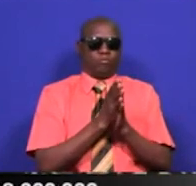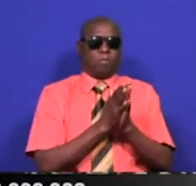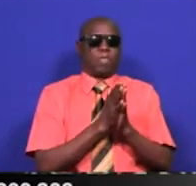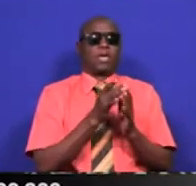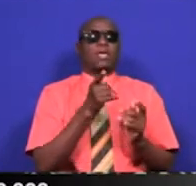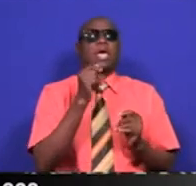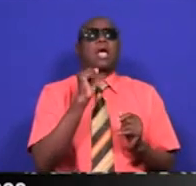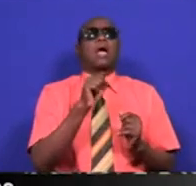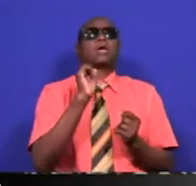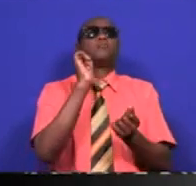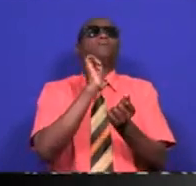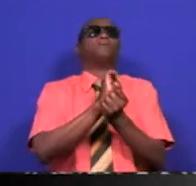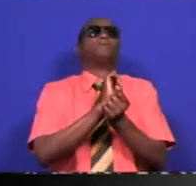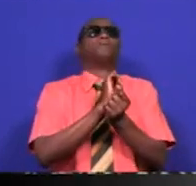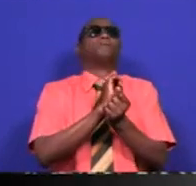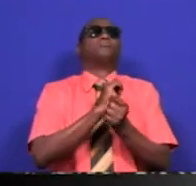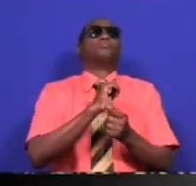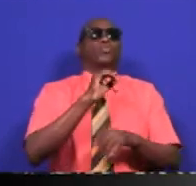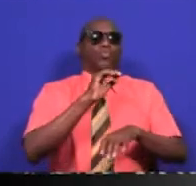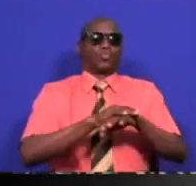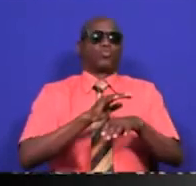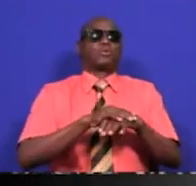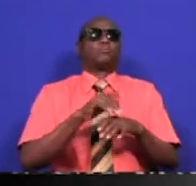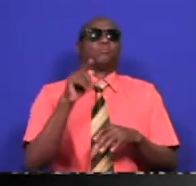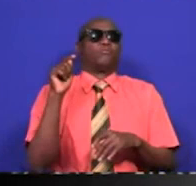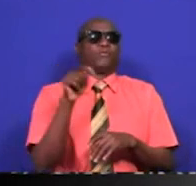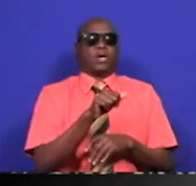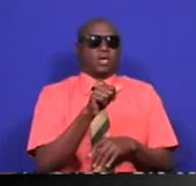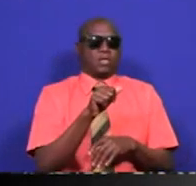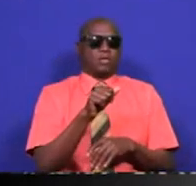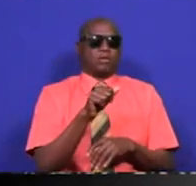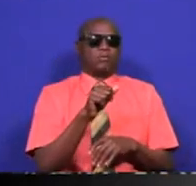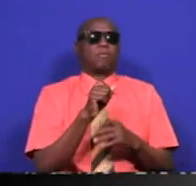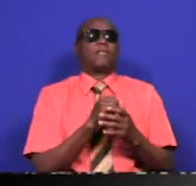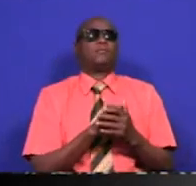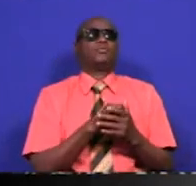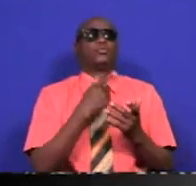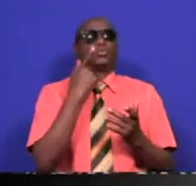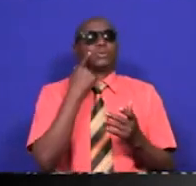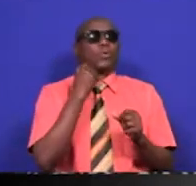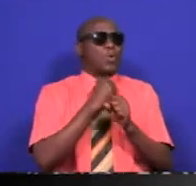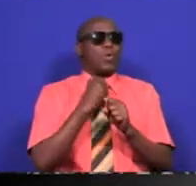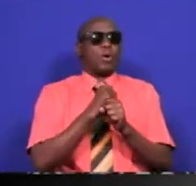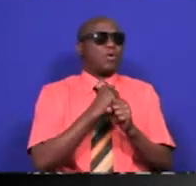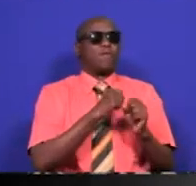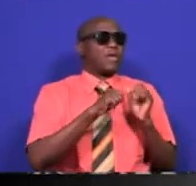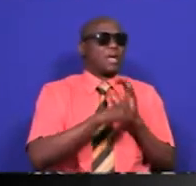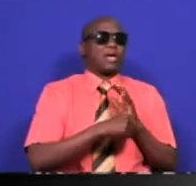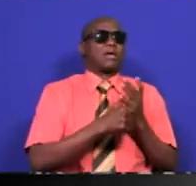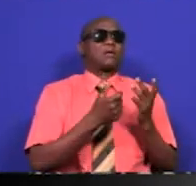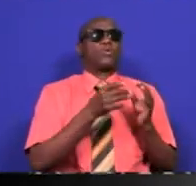ambayo inaofaa. Manake most of the time tukishika unapata umengangana umeshika hii pombe na inachukua